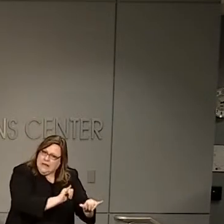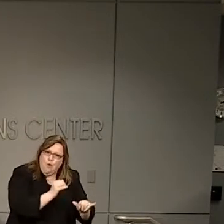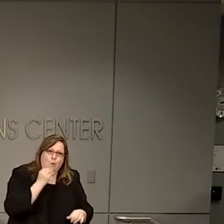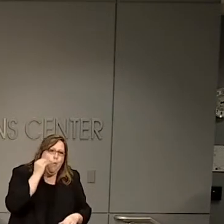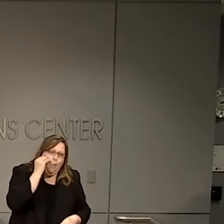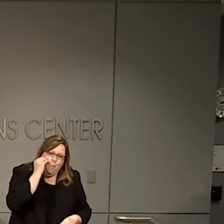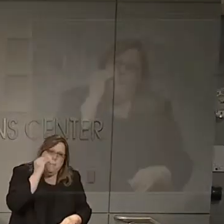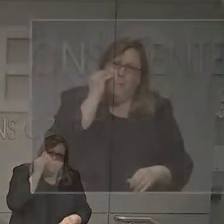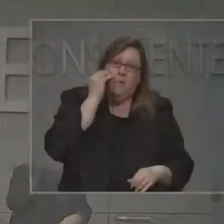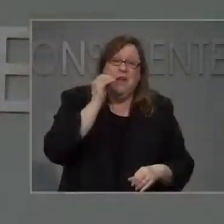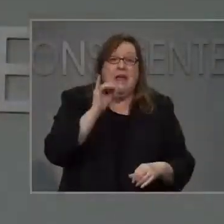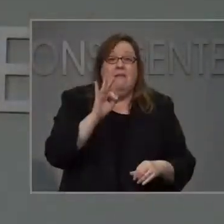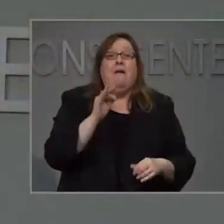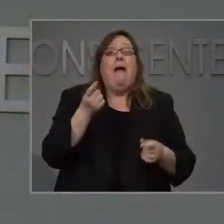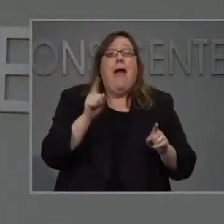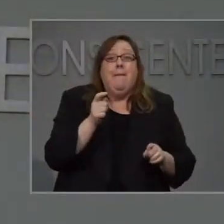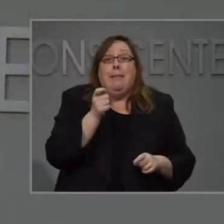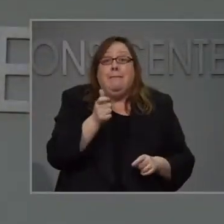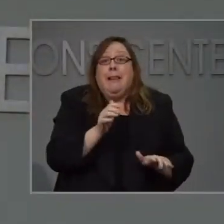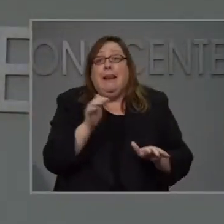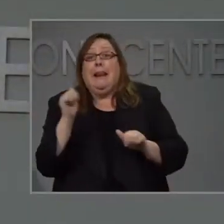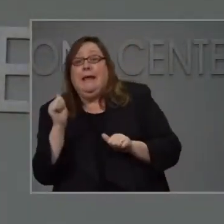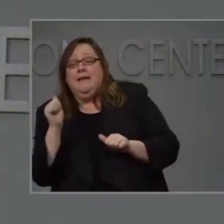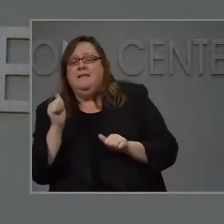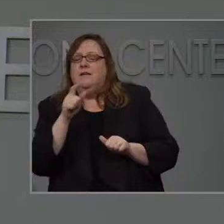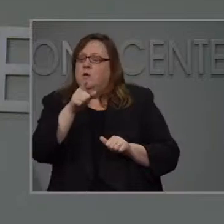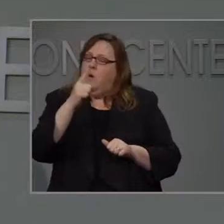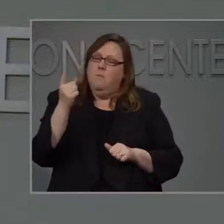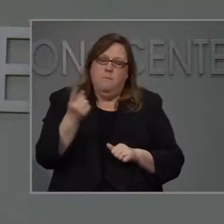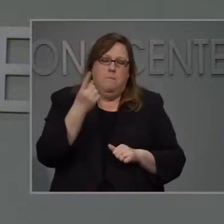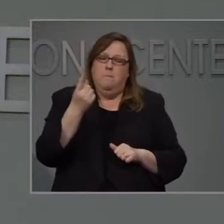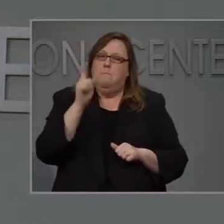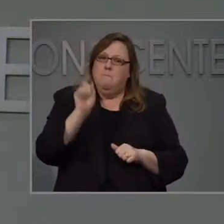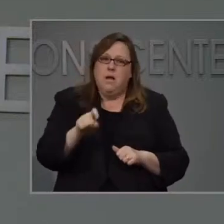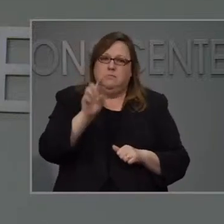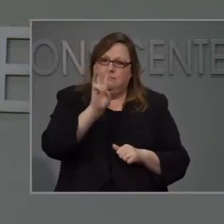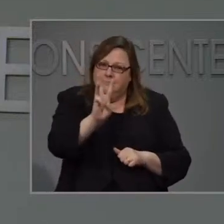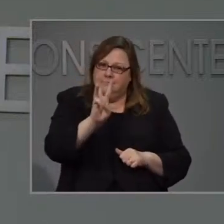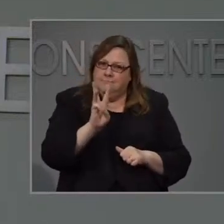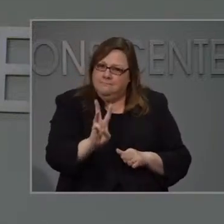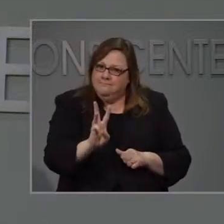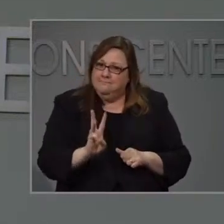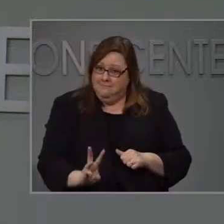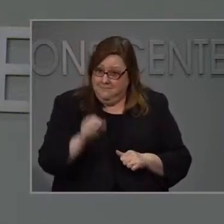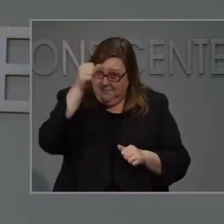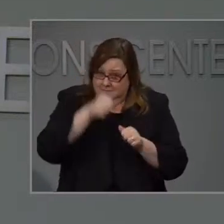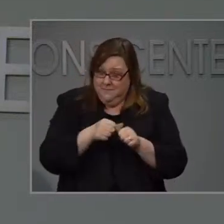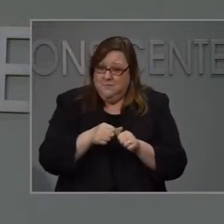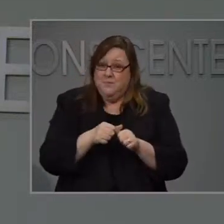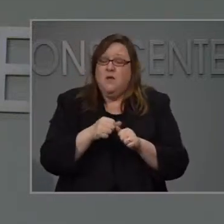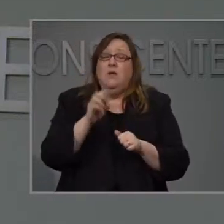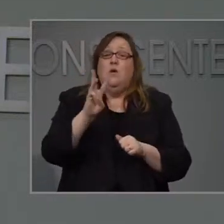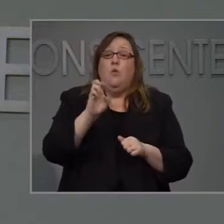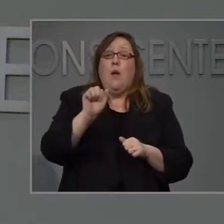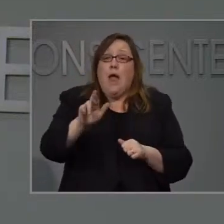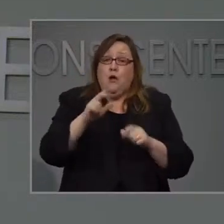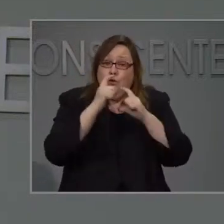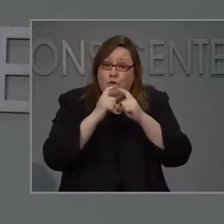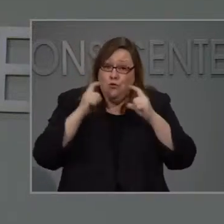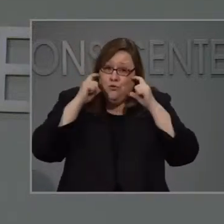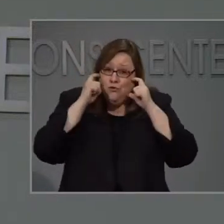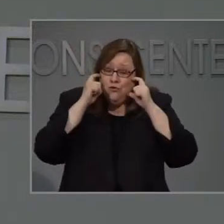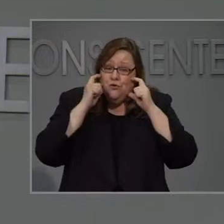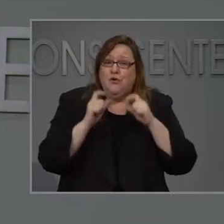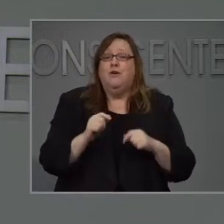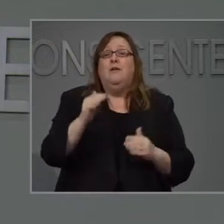the 3 W's. Wear a face covering, wait 6 feet apart from other people, wash your